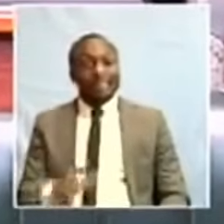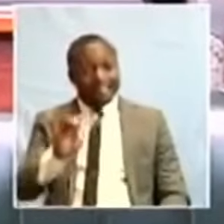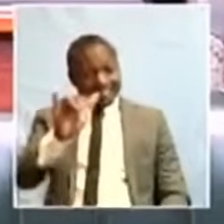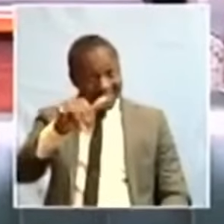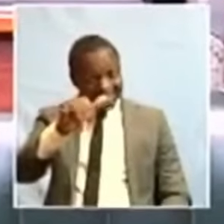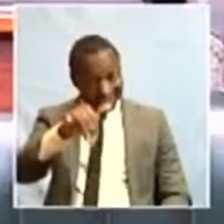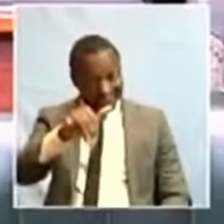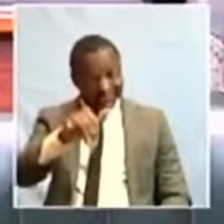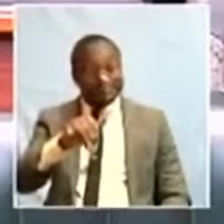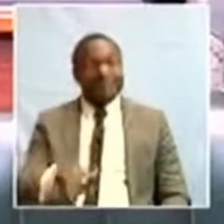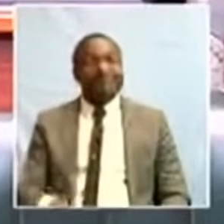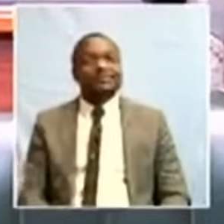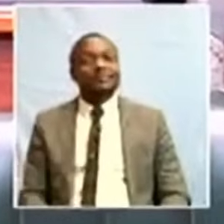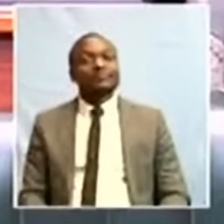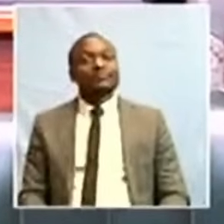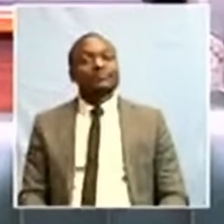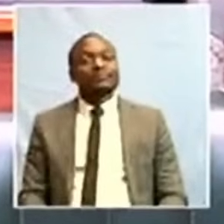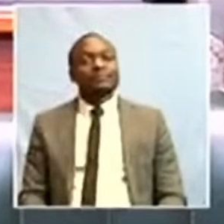there is